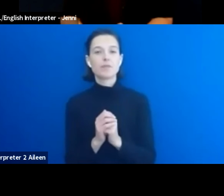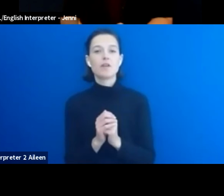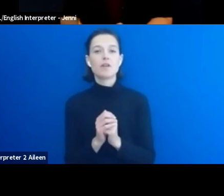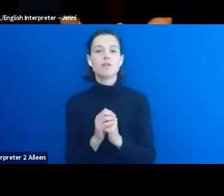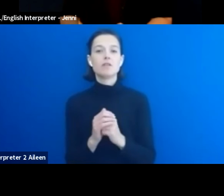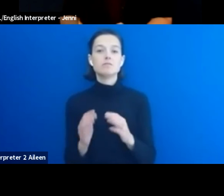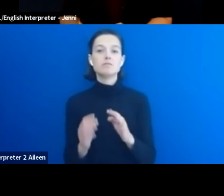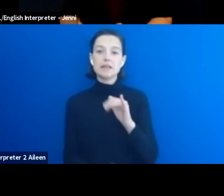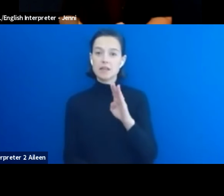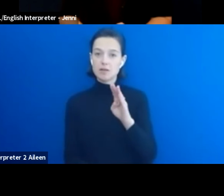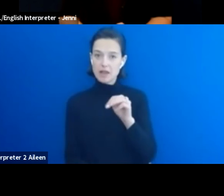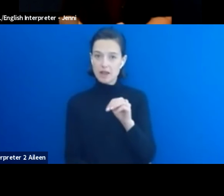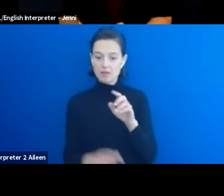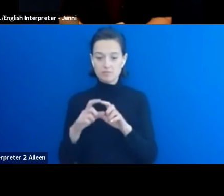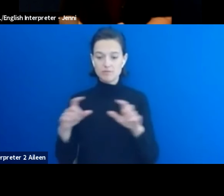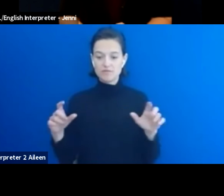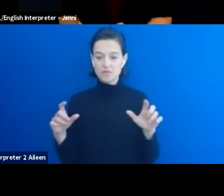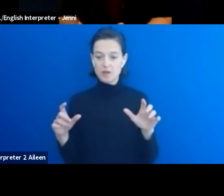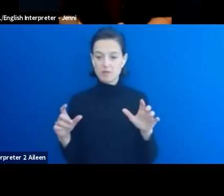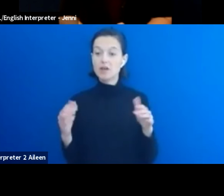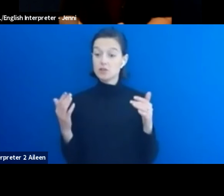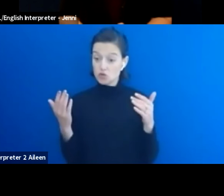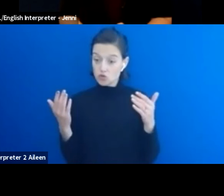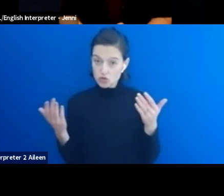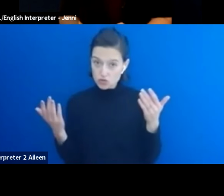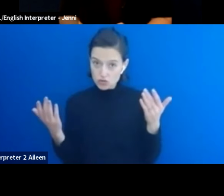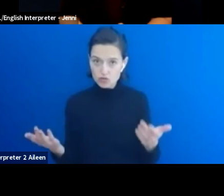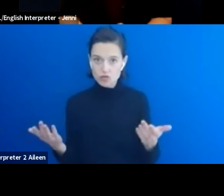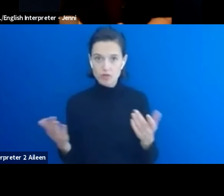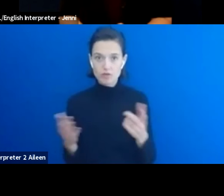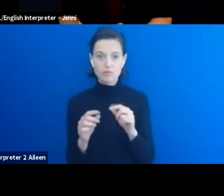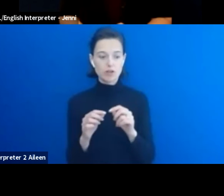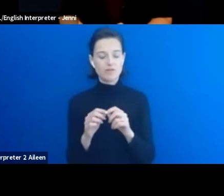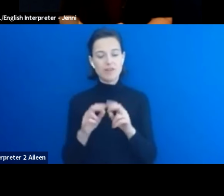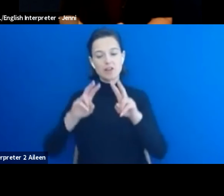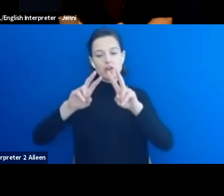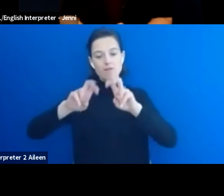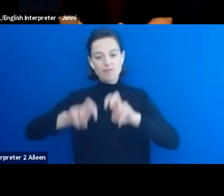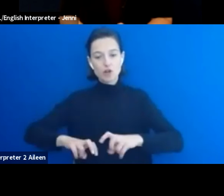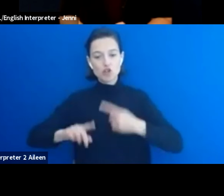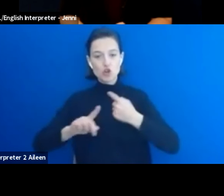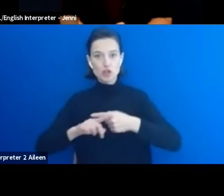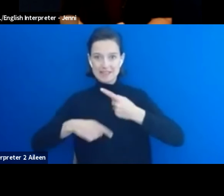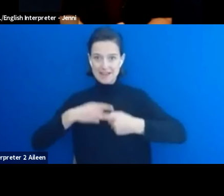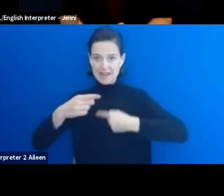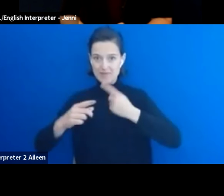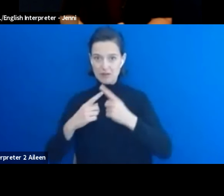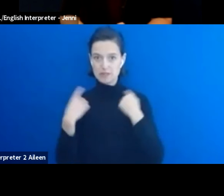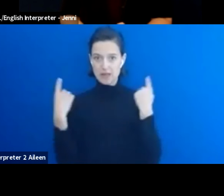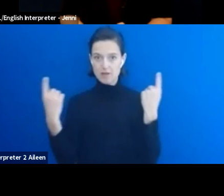wir diese Thematik innerhalb der Forschungs- und Entwicklungsabteilung